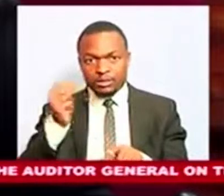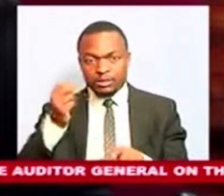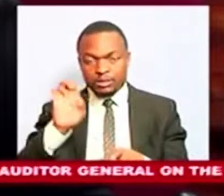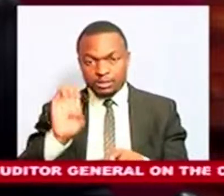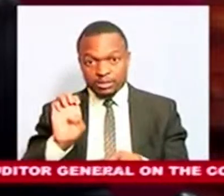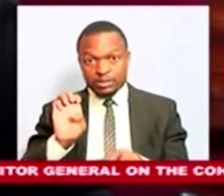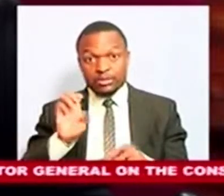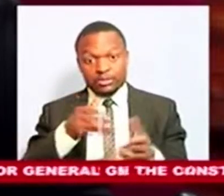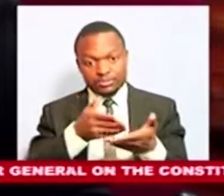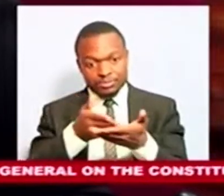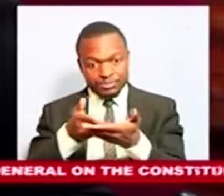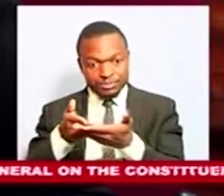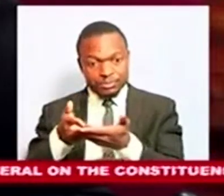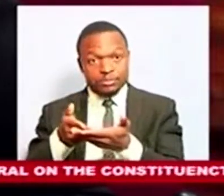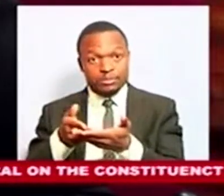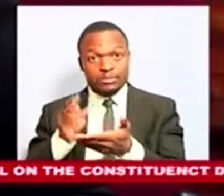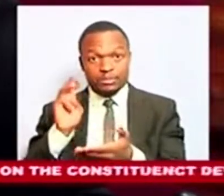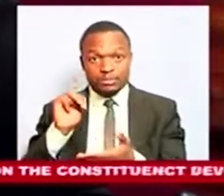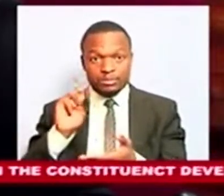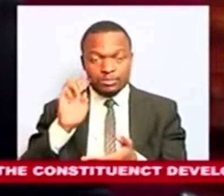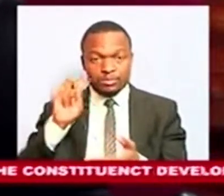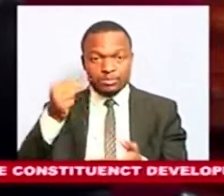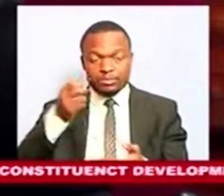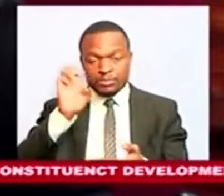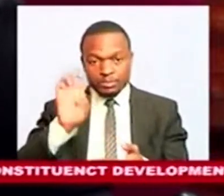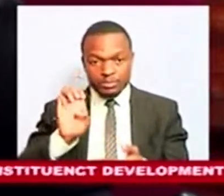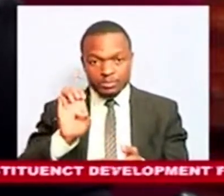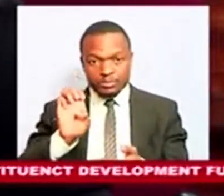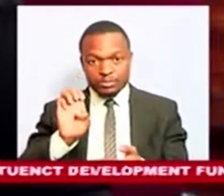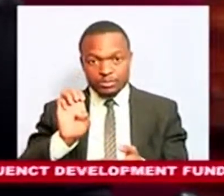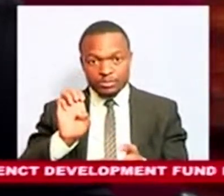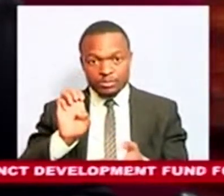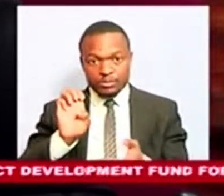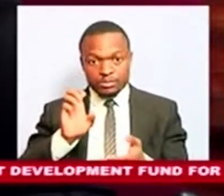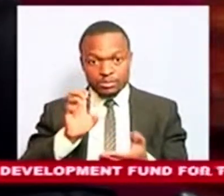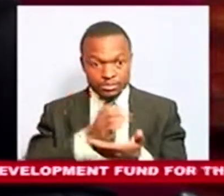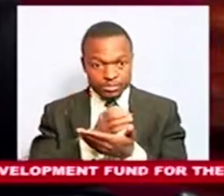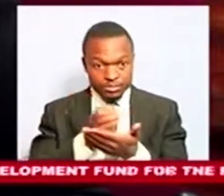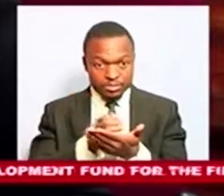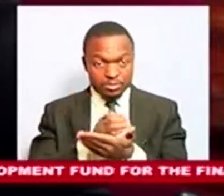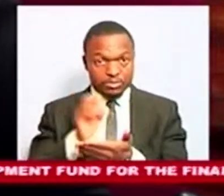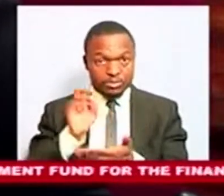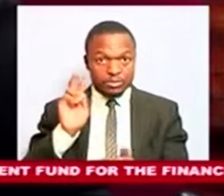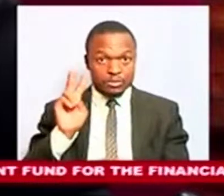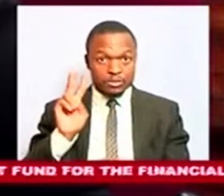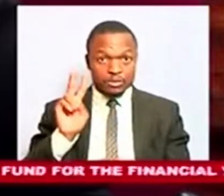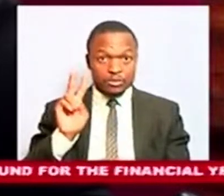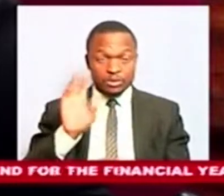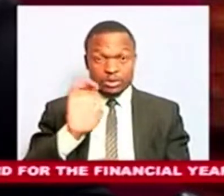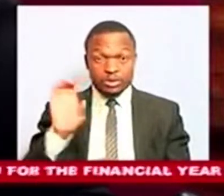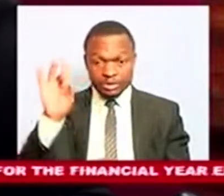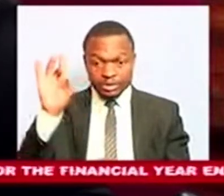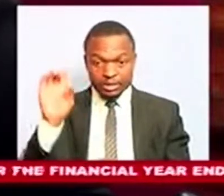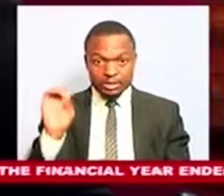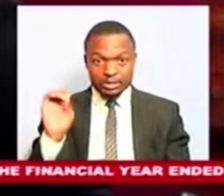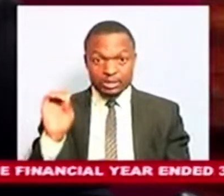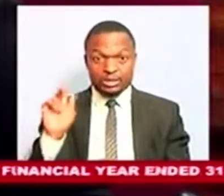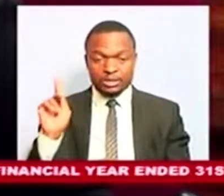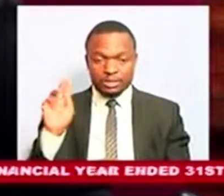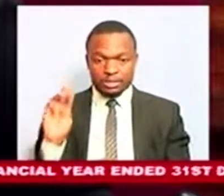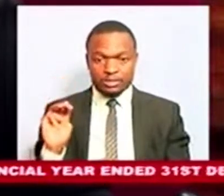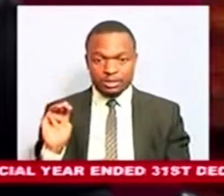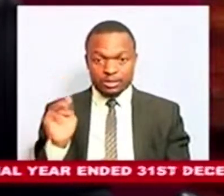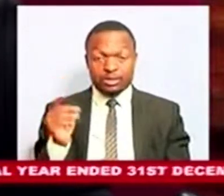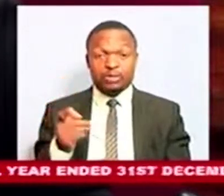in question. So that is Mwense Trades, which is about almost 280 kilometers from Zambia. Then we